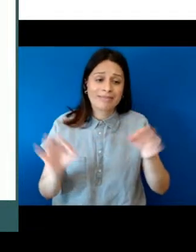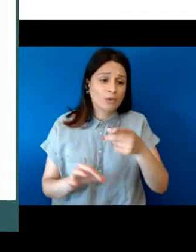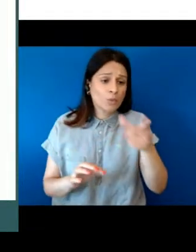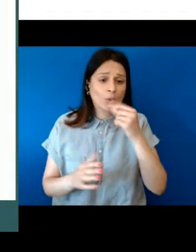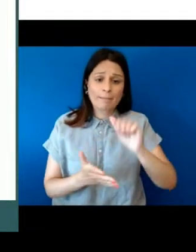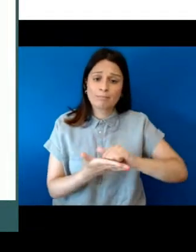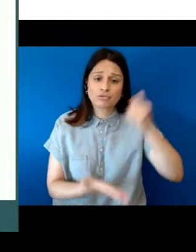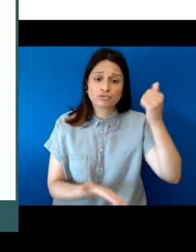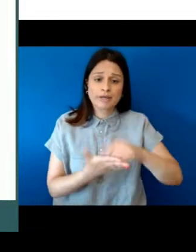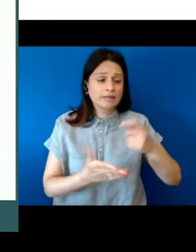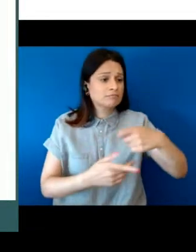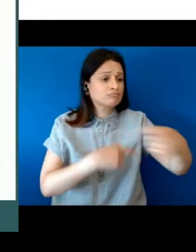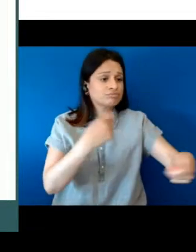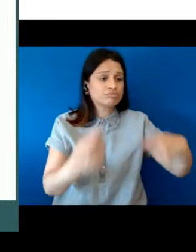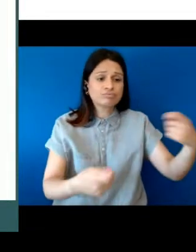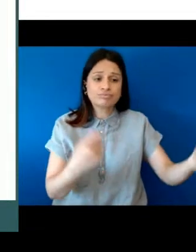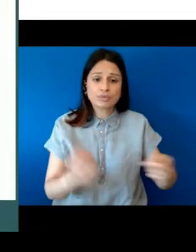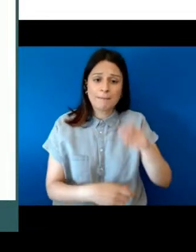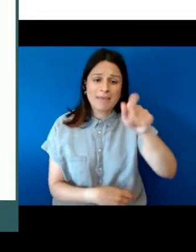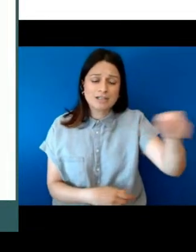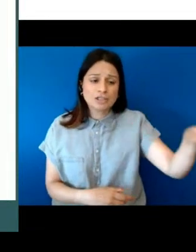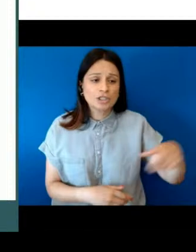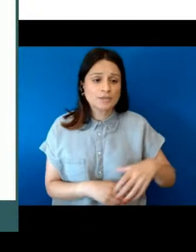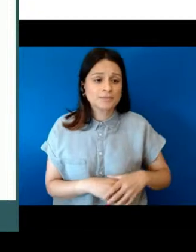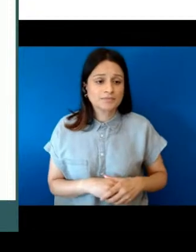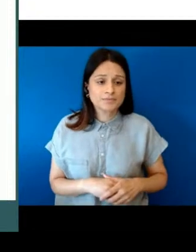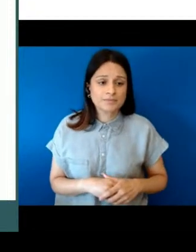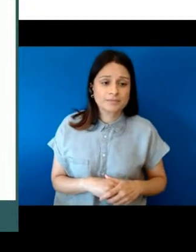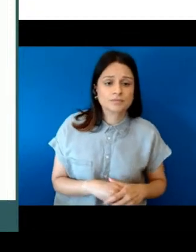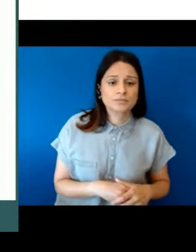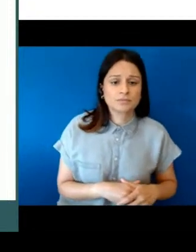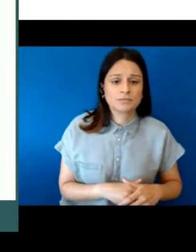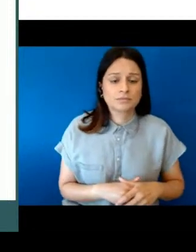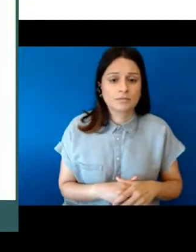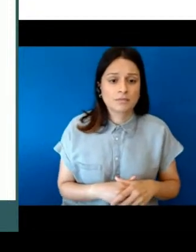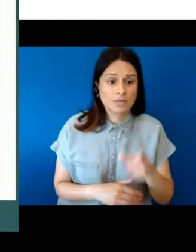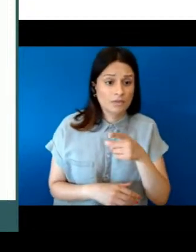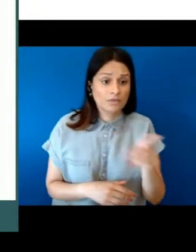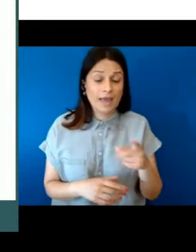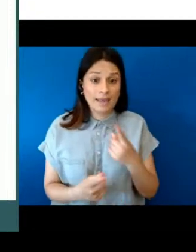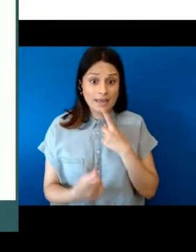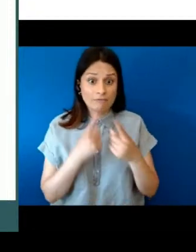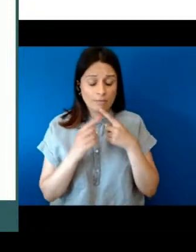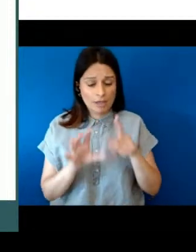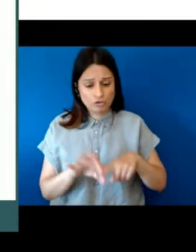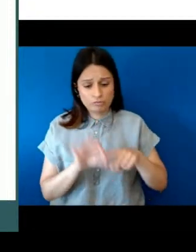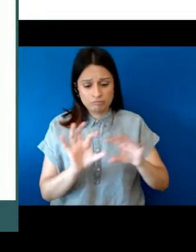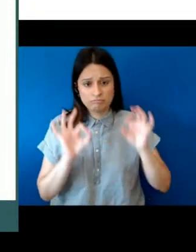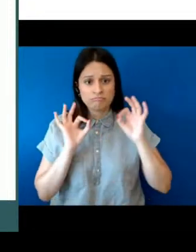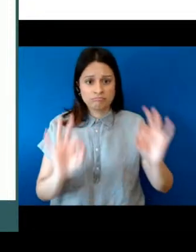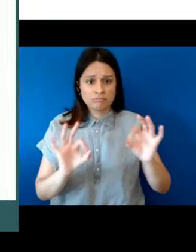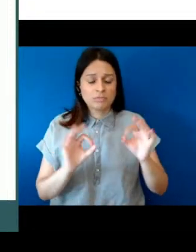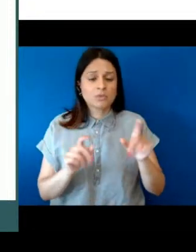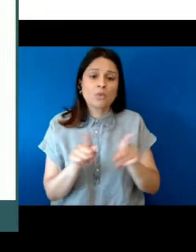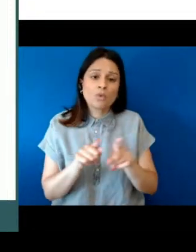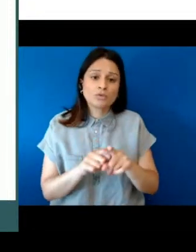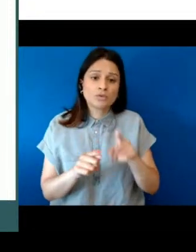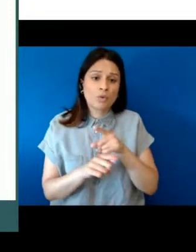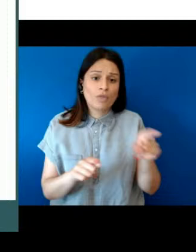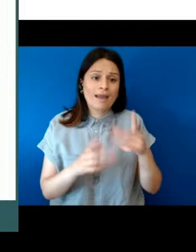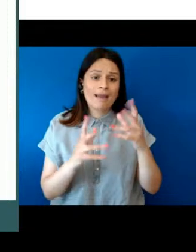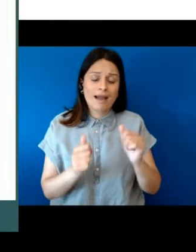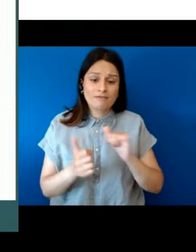to the patient. So it's quality information that we put together. We have them peer reviewed by